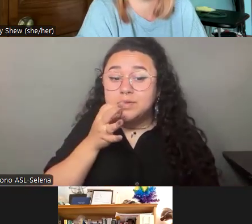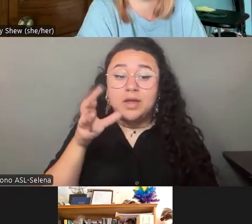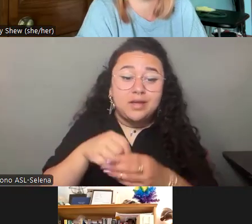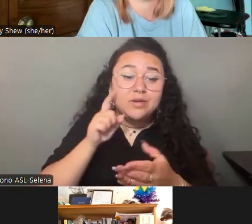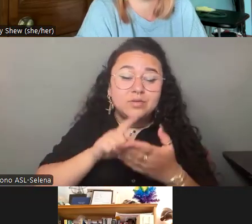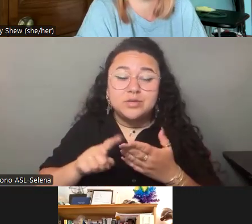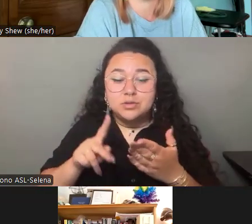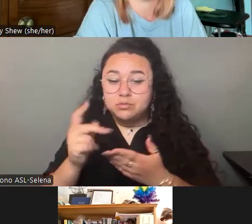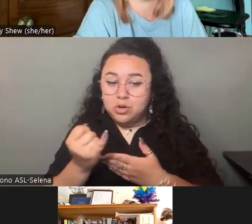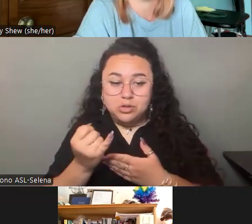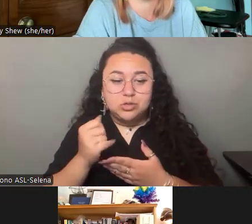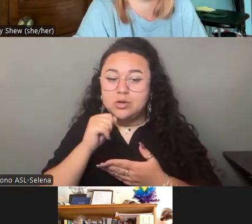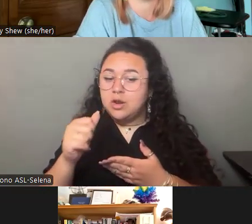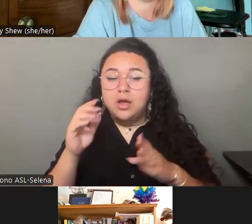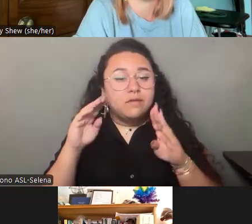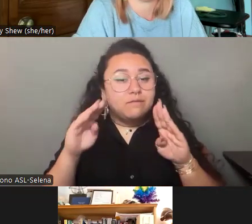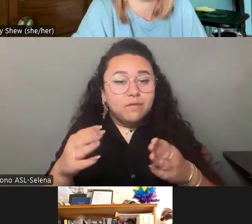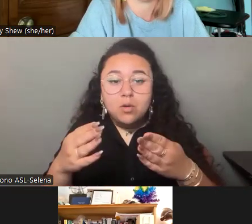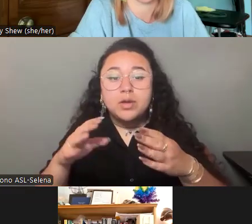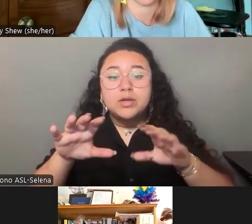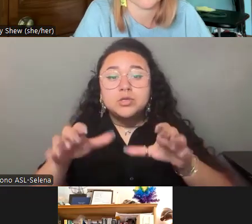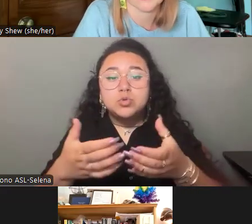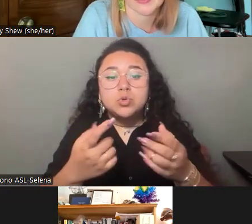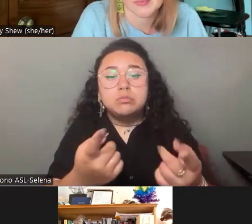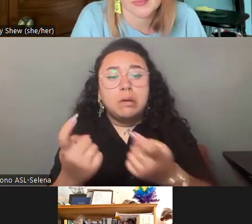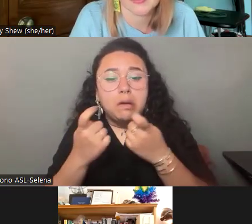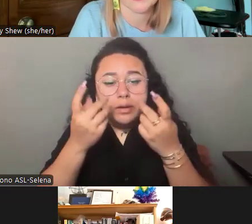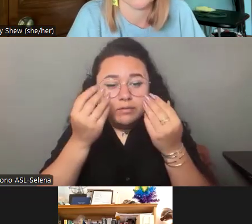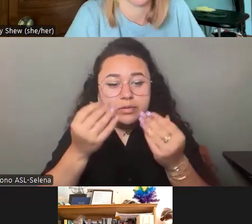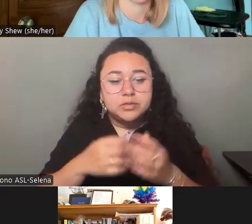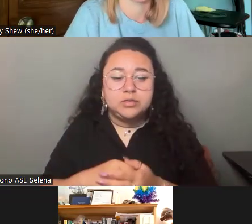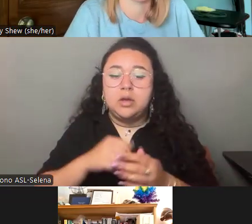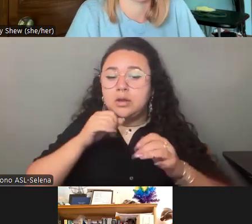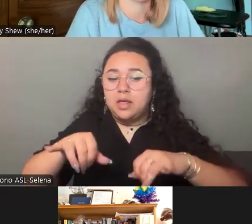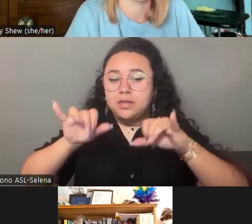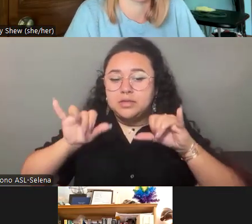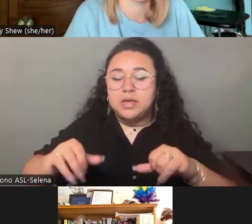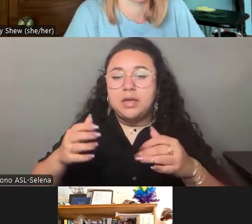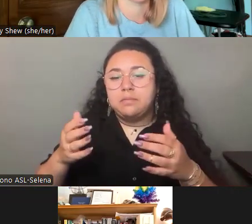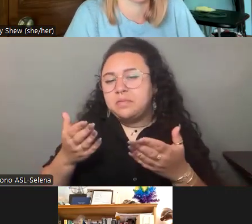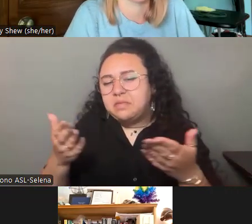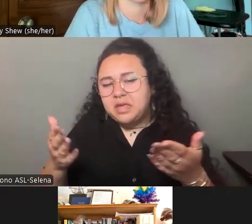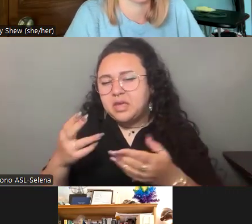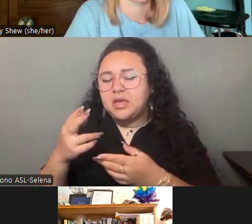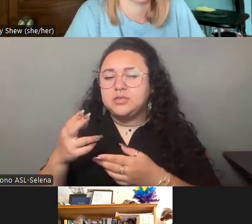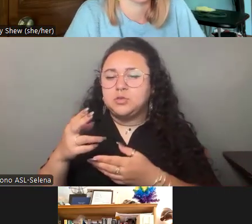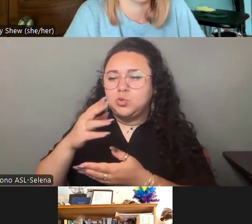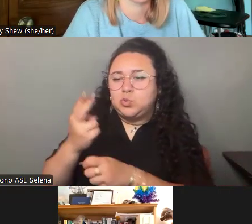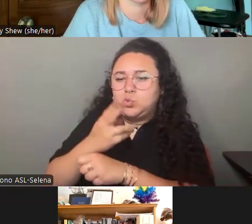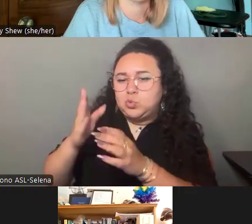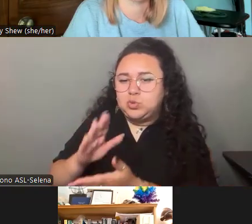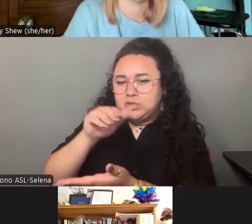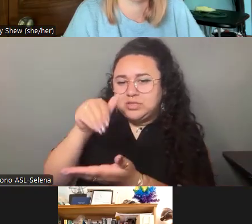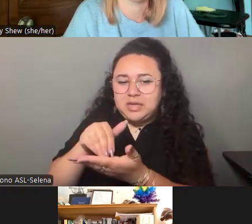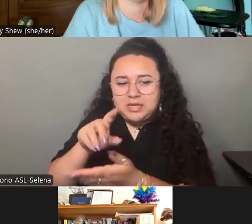It's not focus groups, and they're not the same things as user-centered design. This is